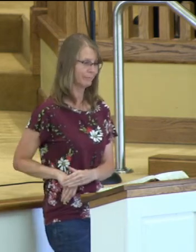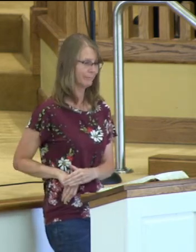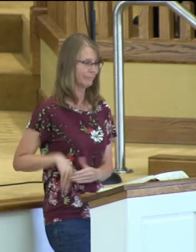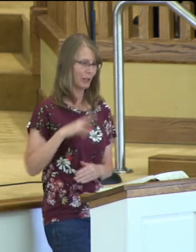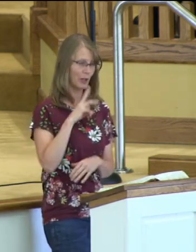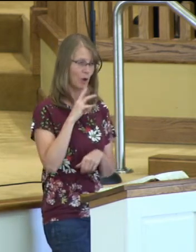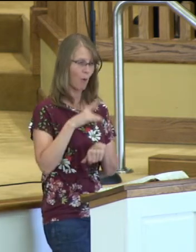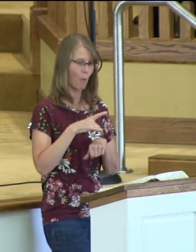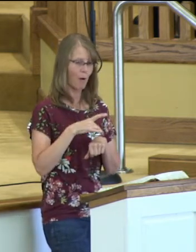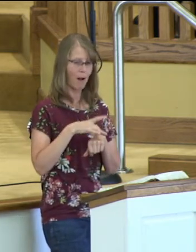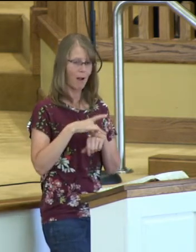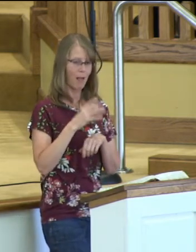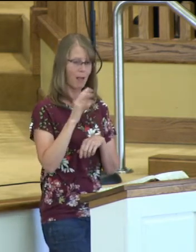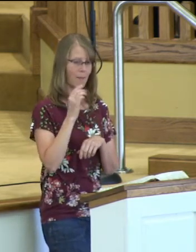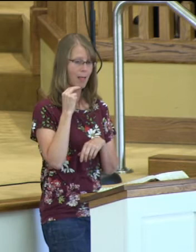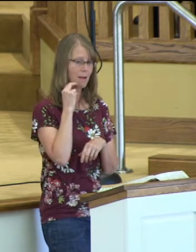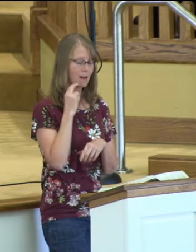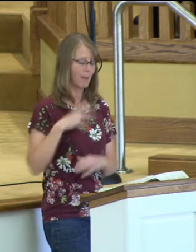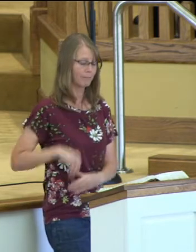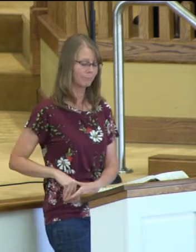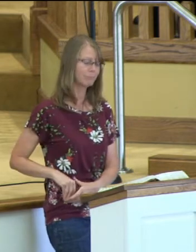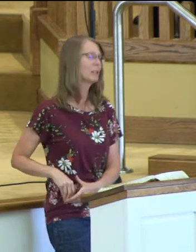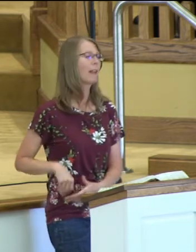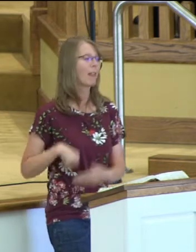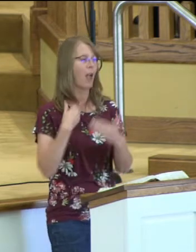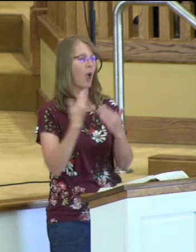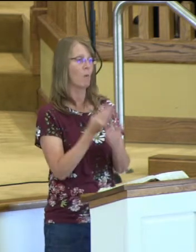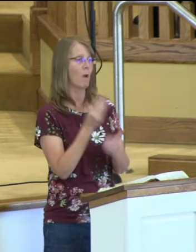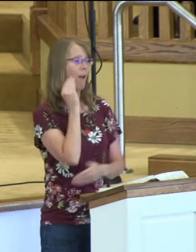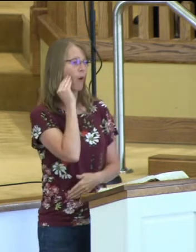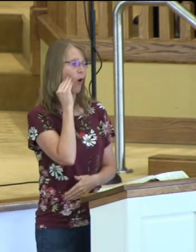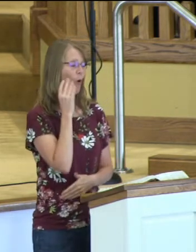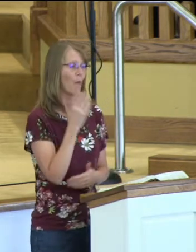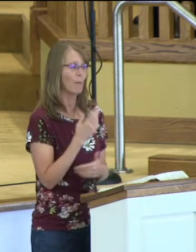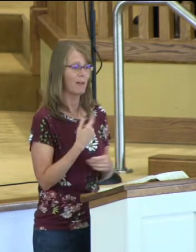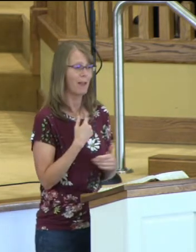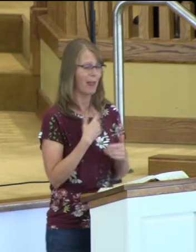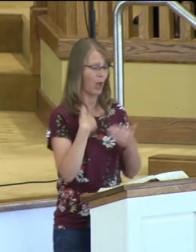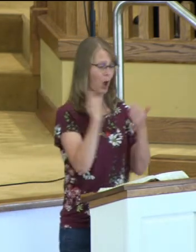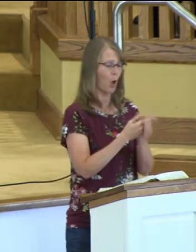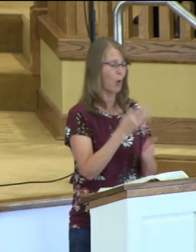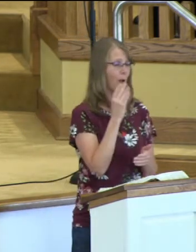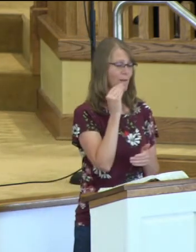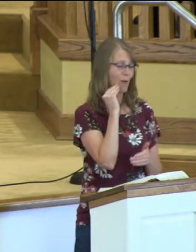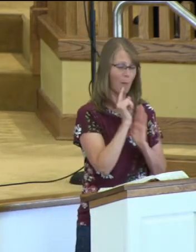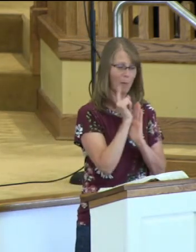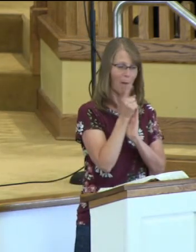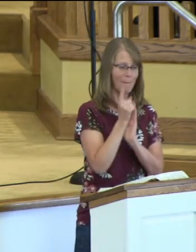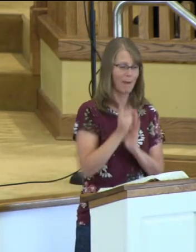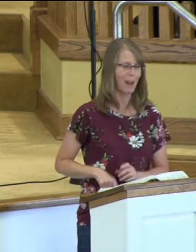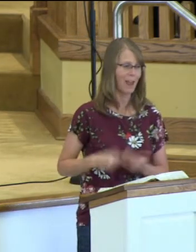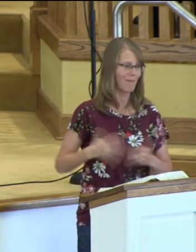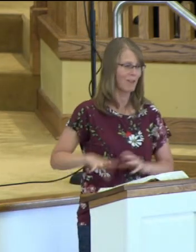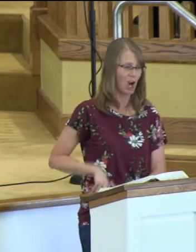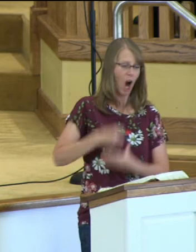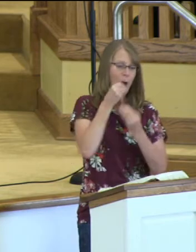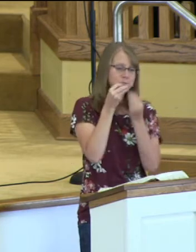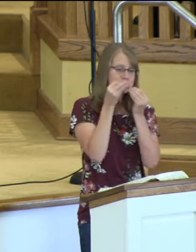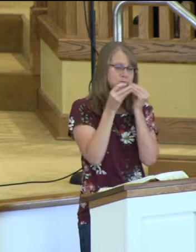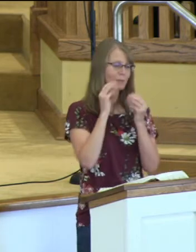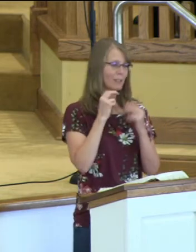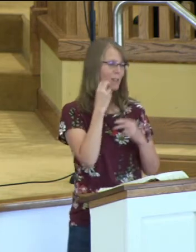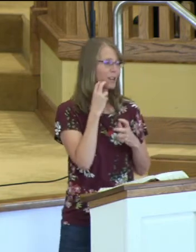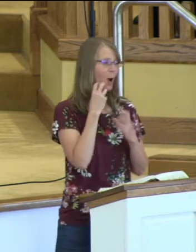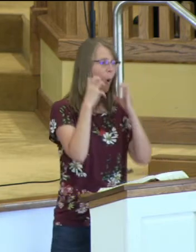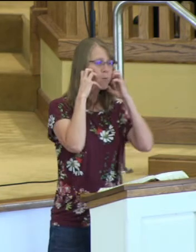pocket and went home and promptly ate all five within 1 minute of being home and threw it all away. So I could not even enjoy it. I